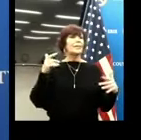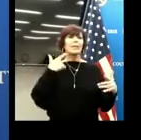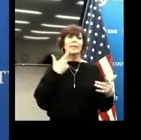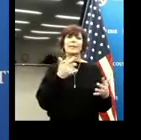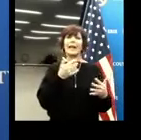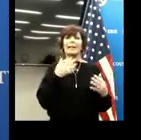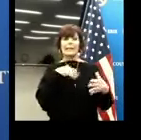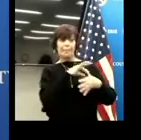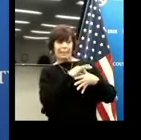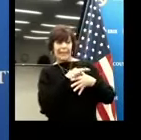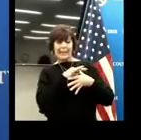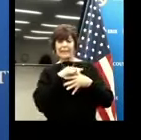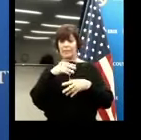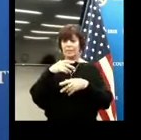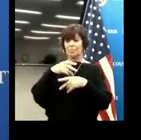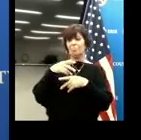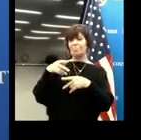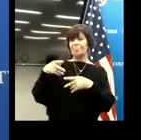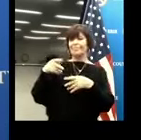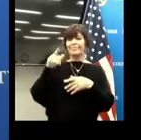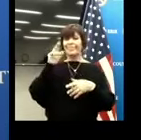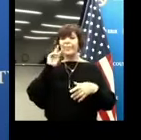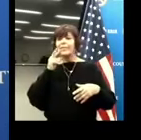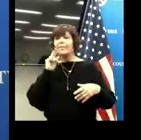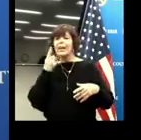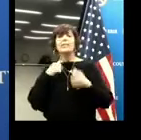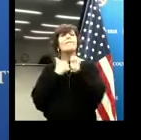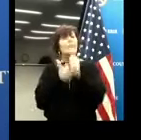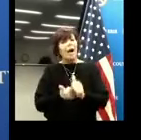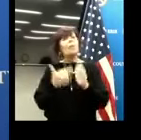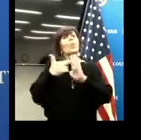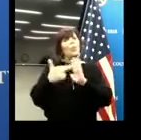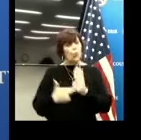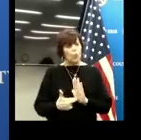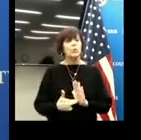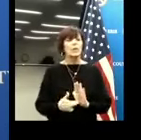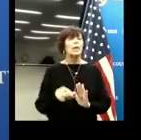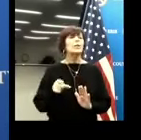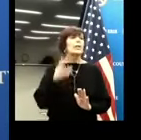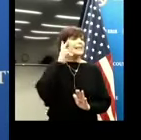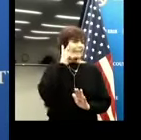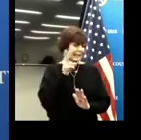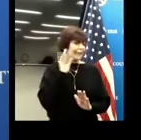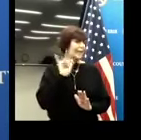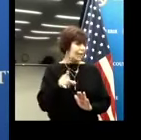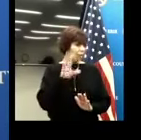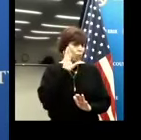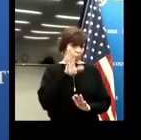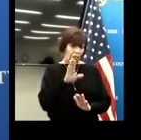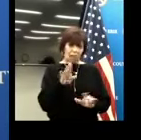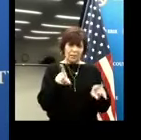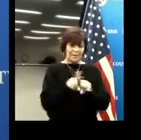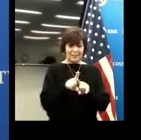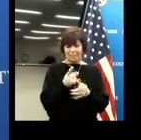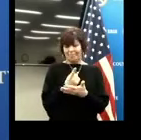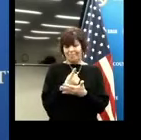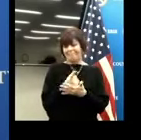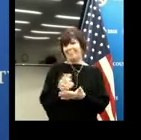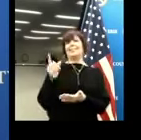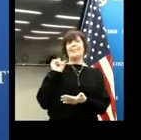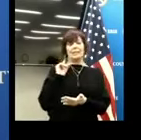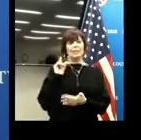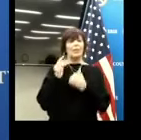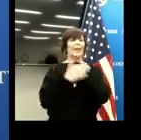produce actually is following the rules as well. So you're going to see that same level that we've seen in the last week with regards to the county